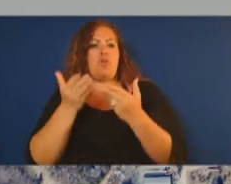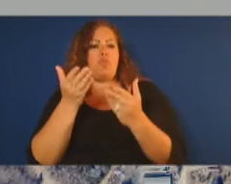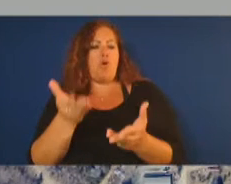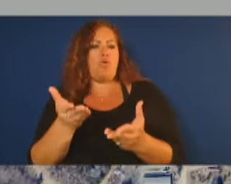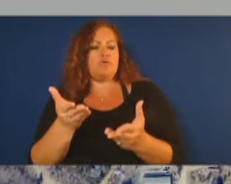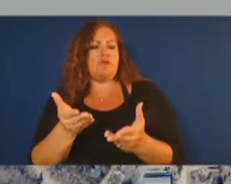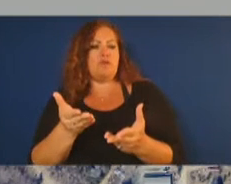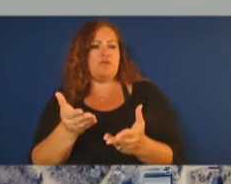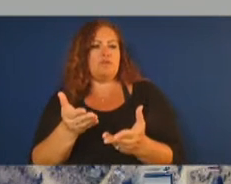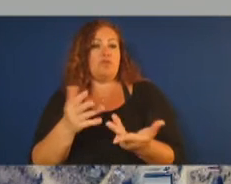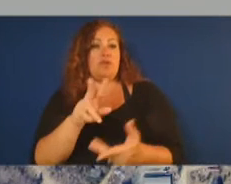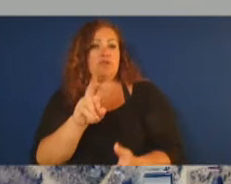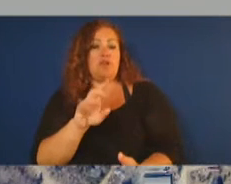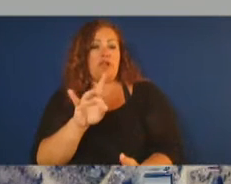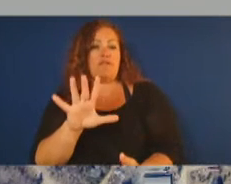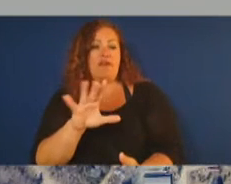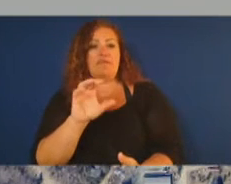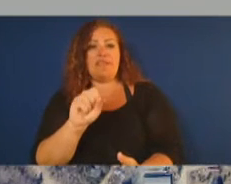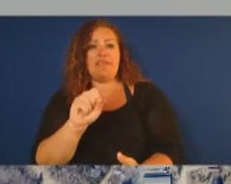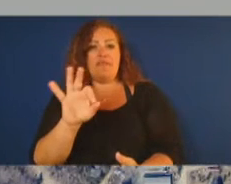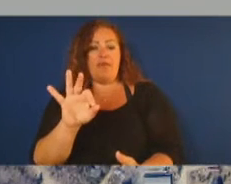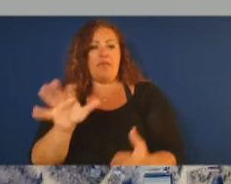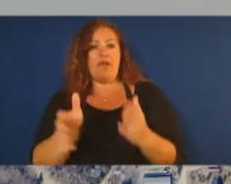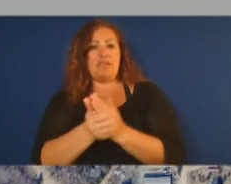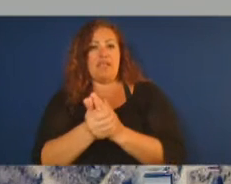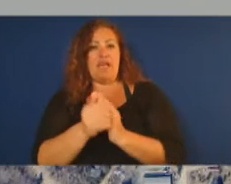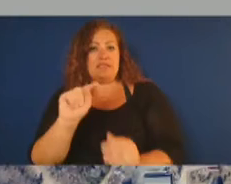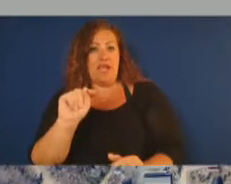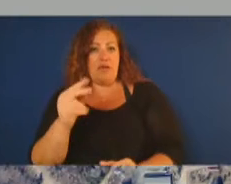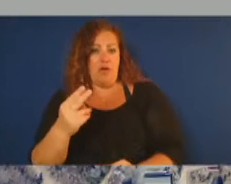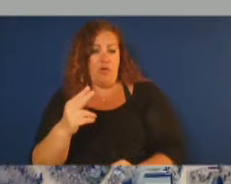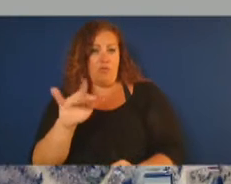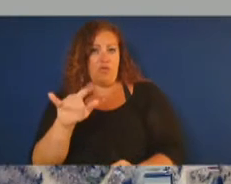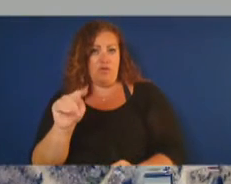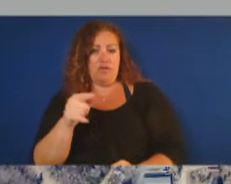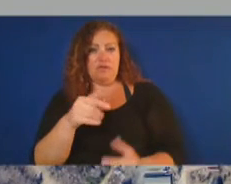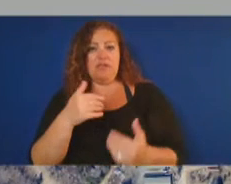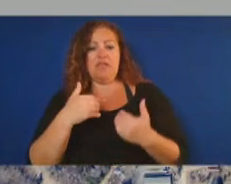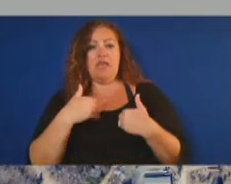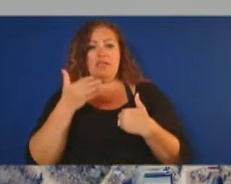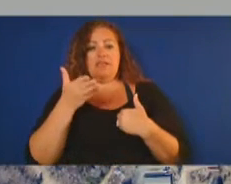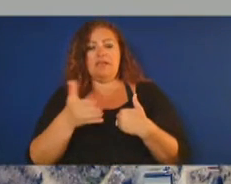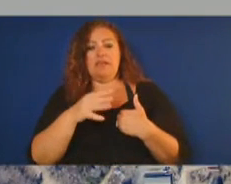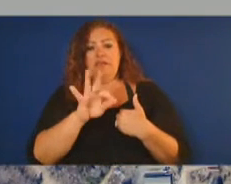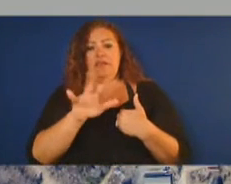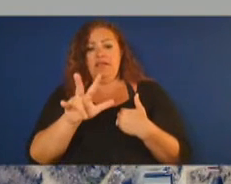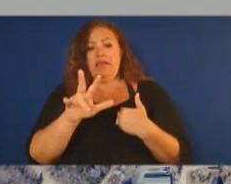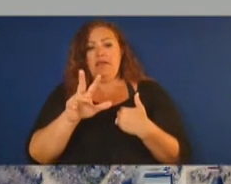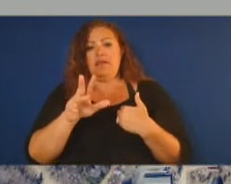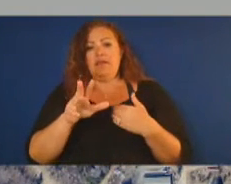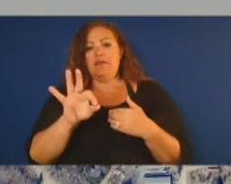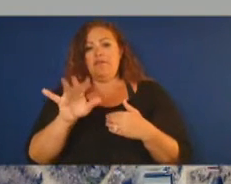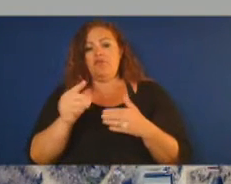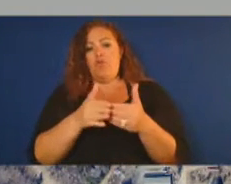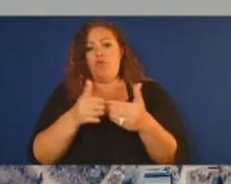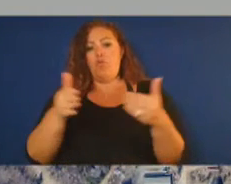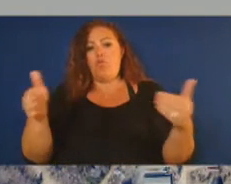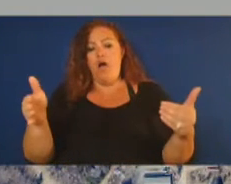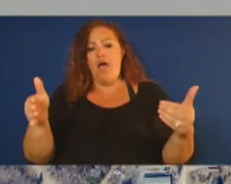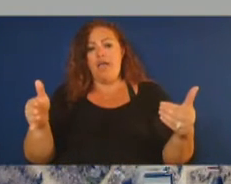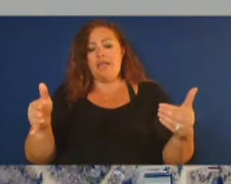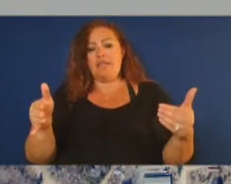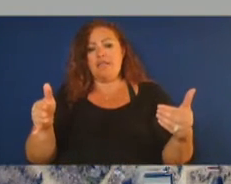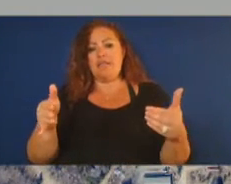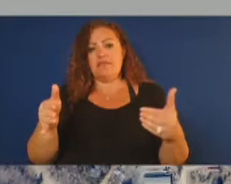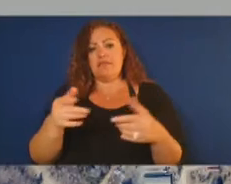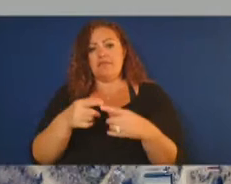285 single family attached town home units uh does have an existing 93t wide overed power transmission across the